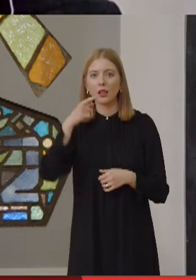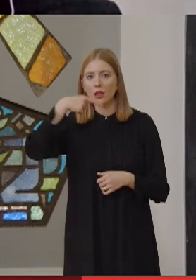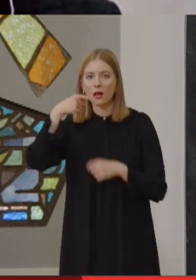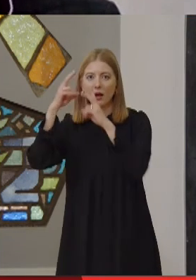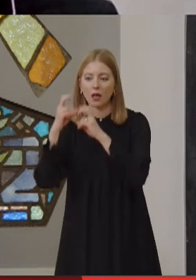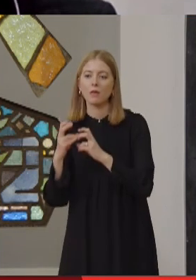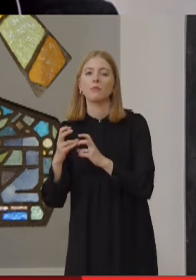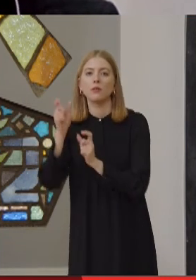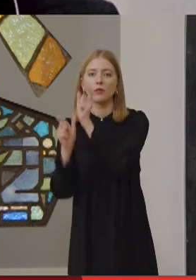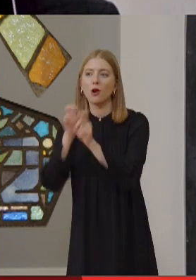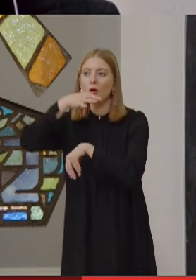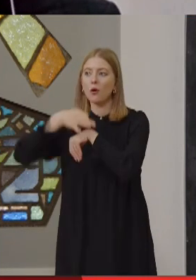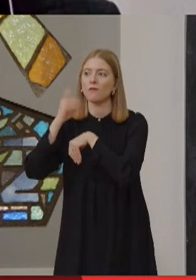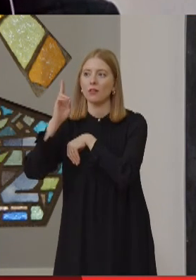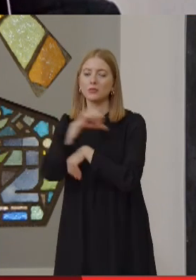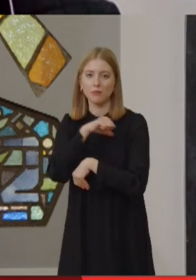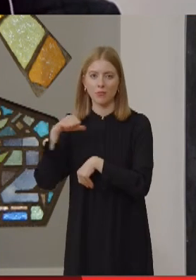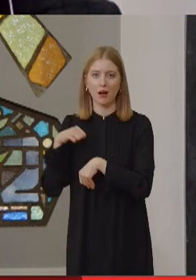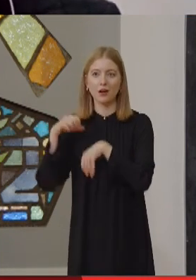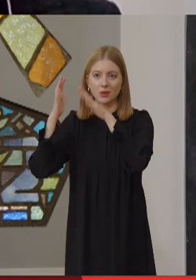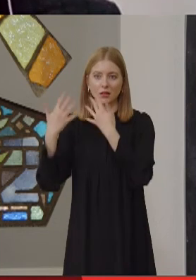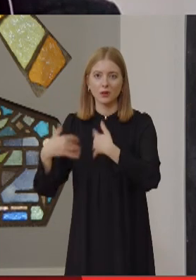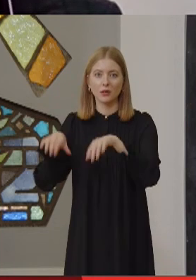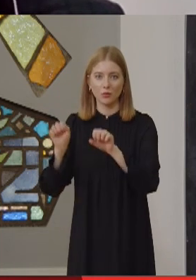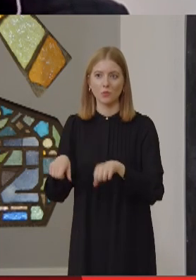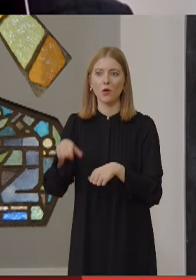Maybe linguists, they can